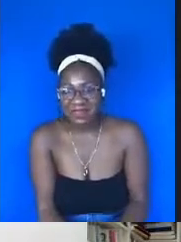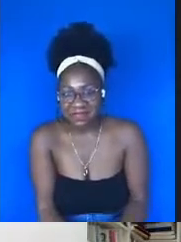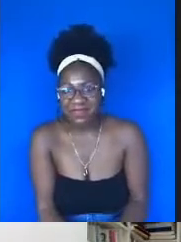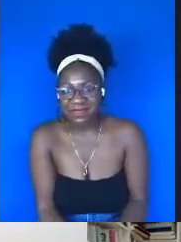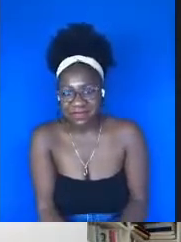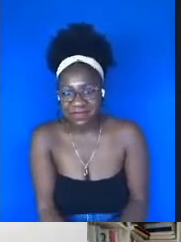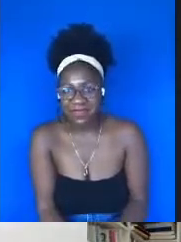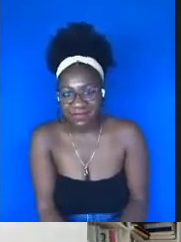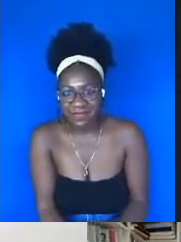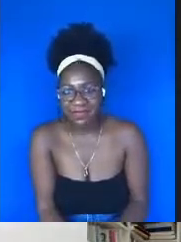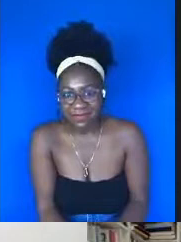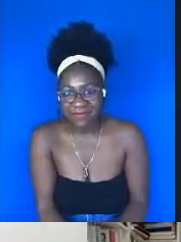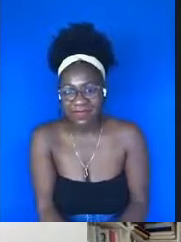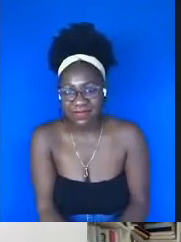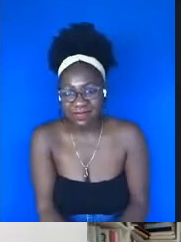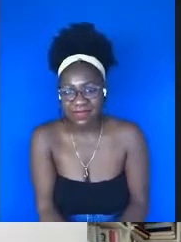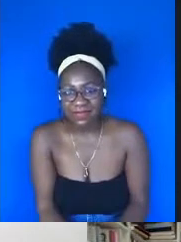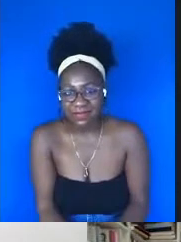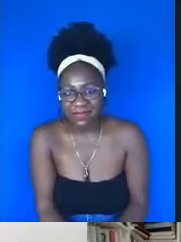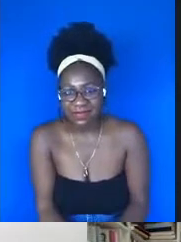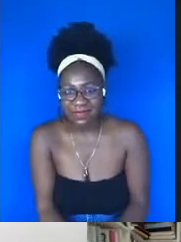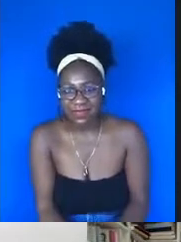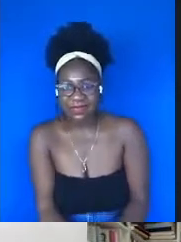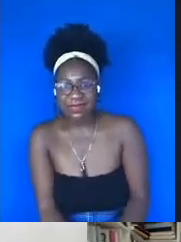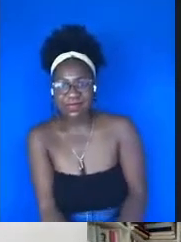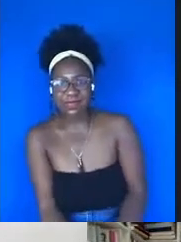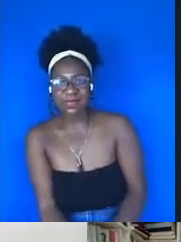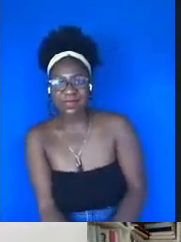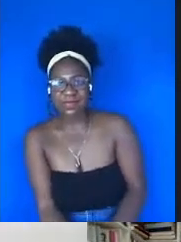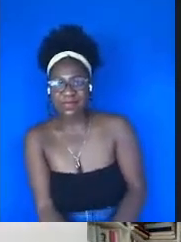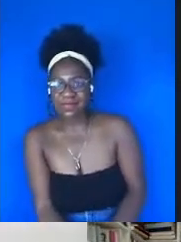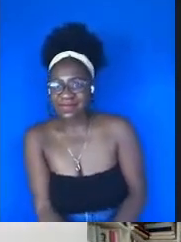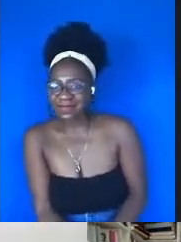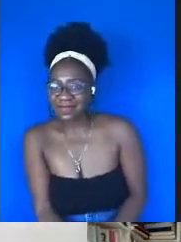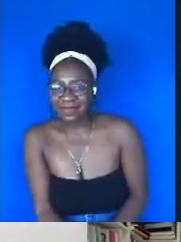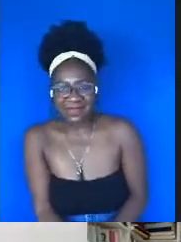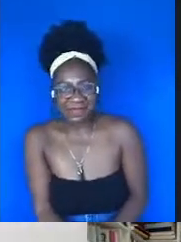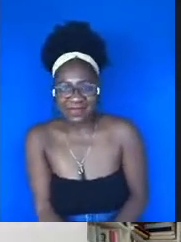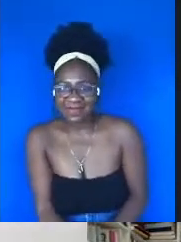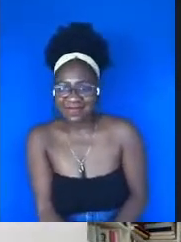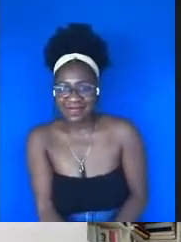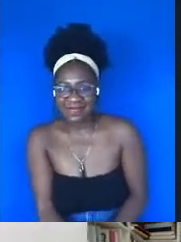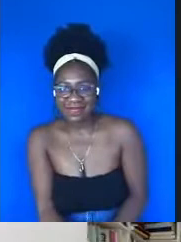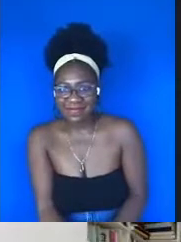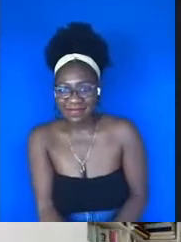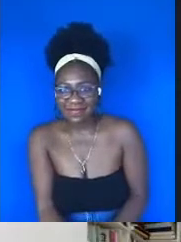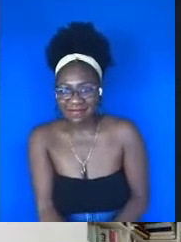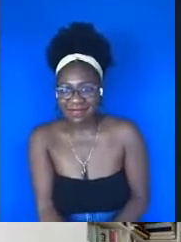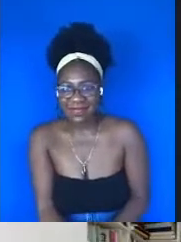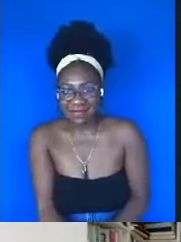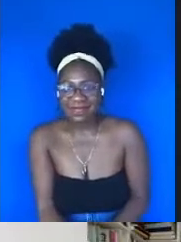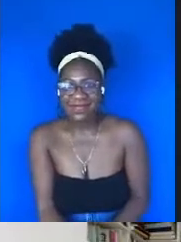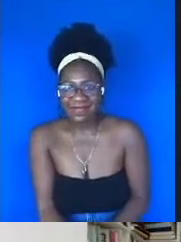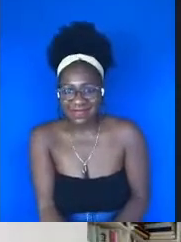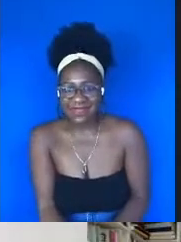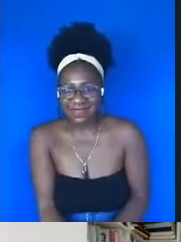done. And like, we get to see like a whole bunch of other female identified and non-binary folks